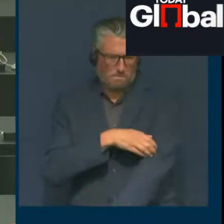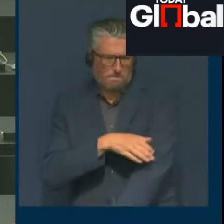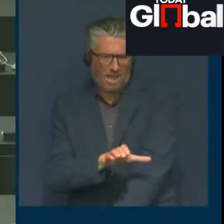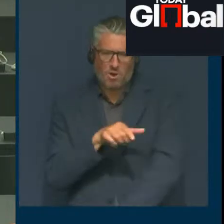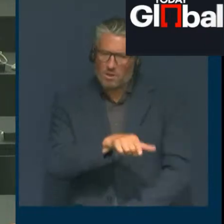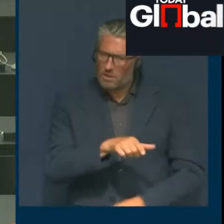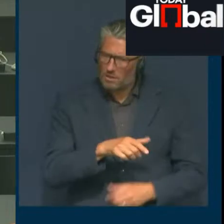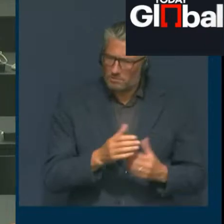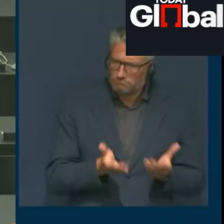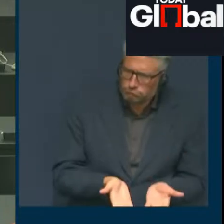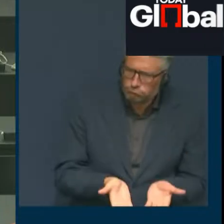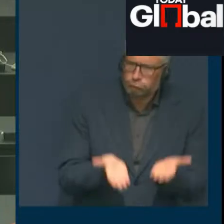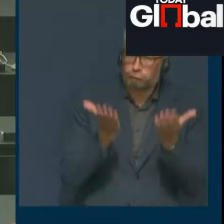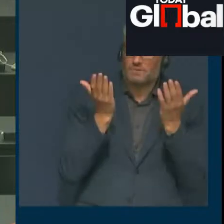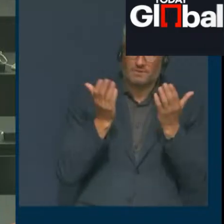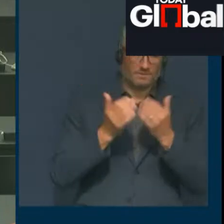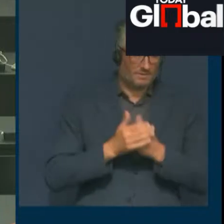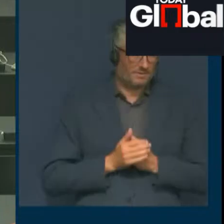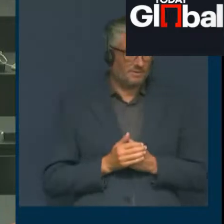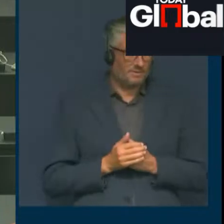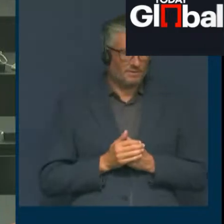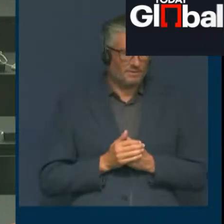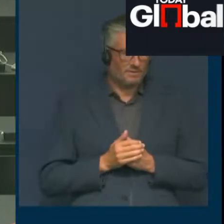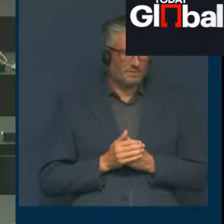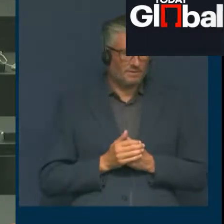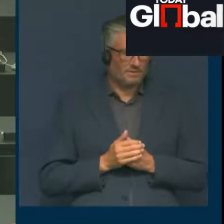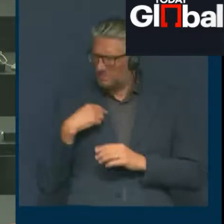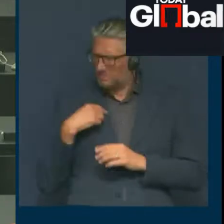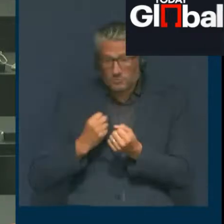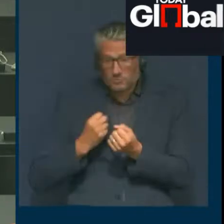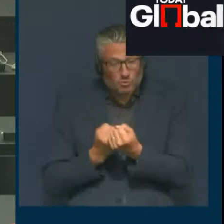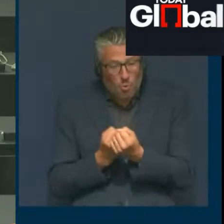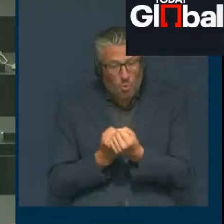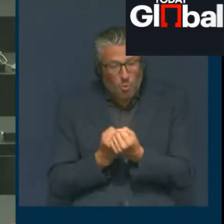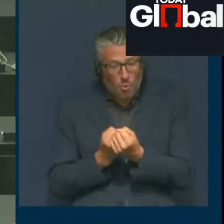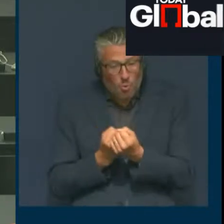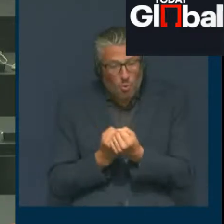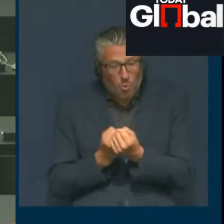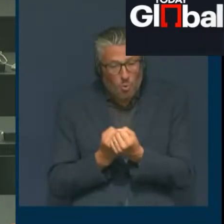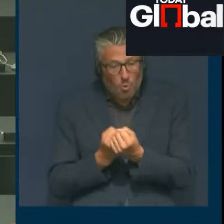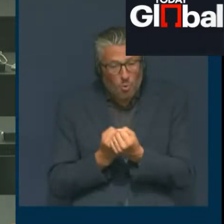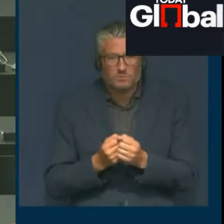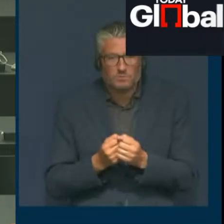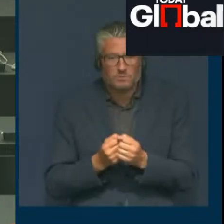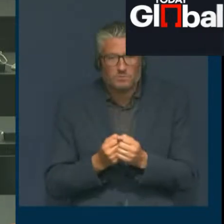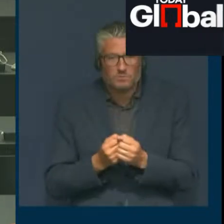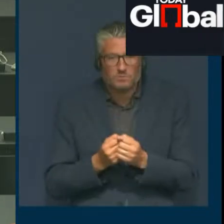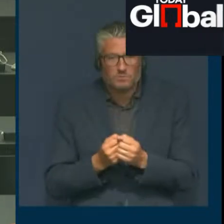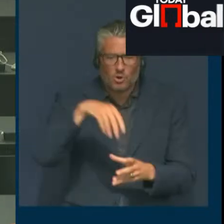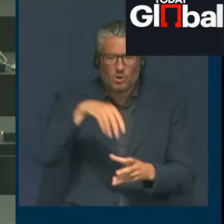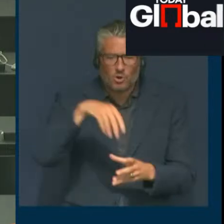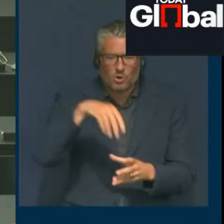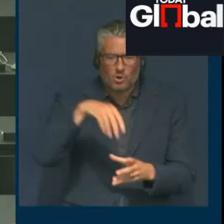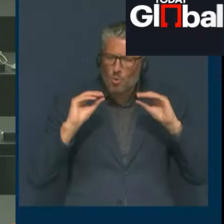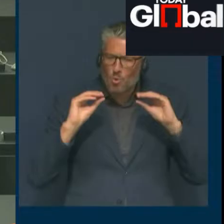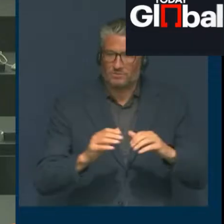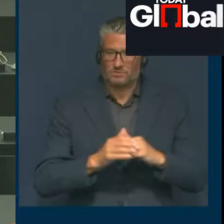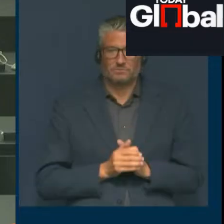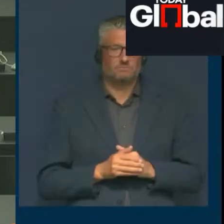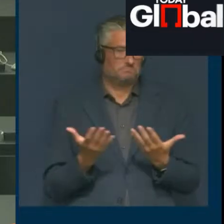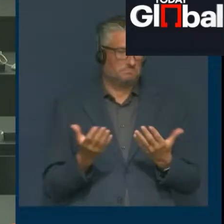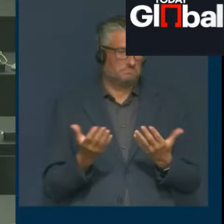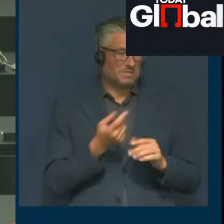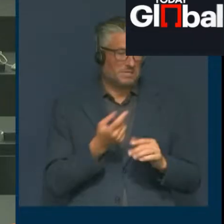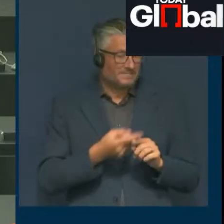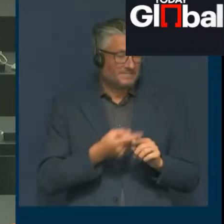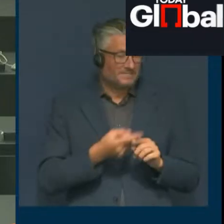initiatives that aim at supporting inclusive education, developing educational services,